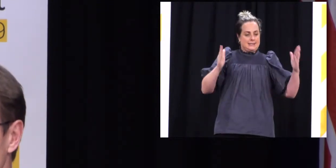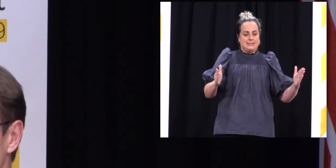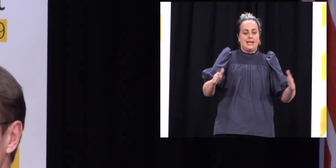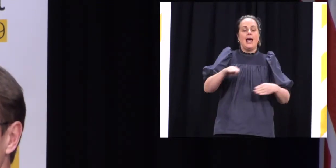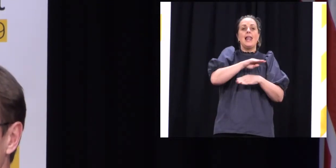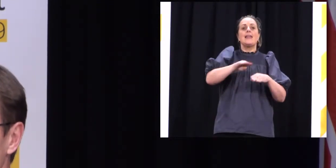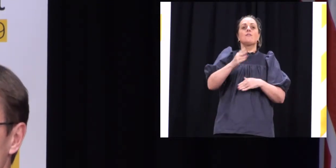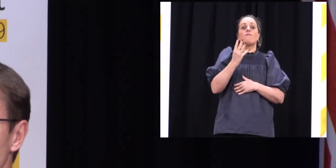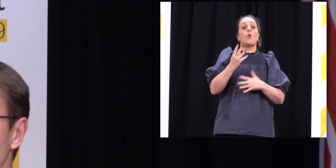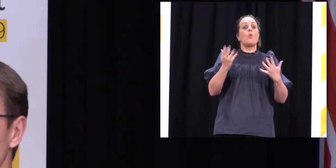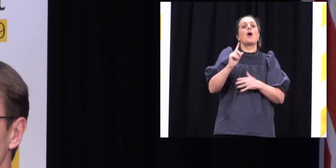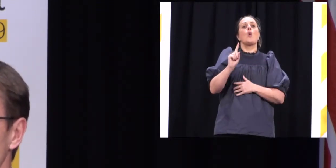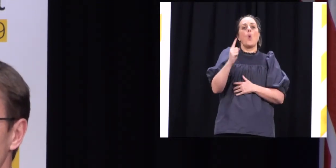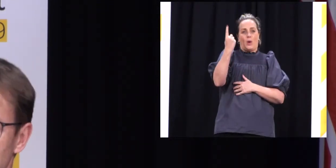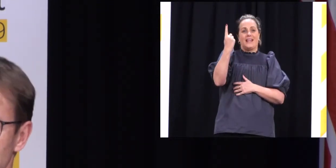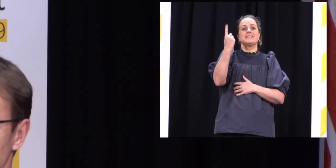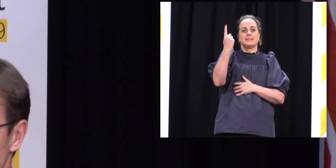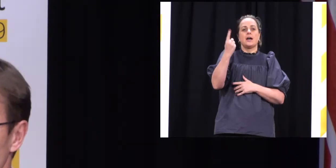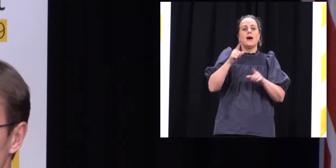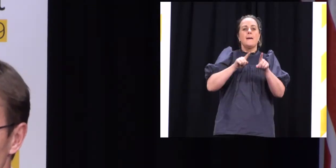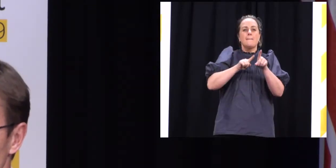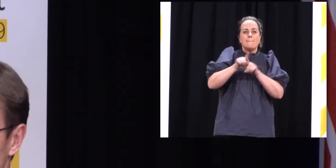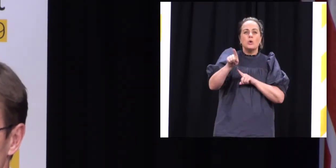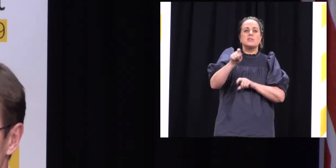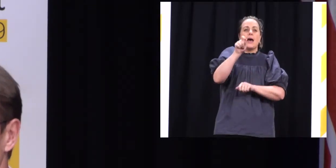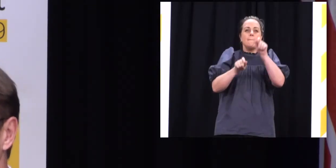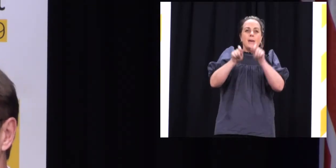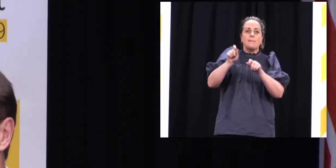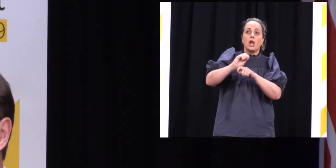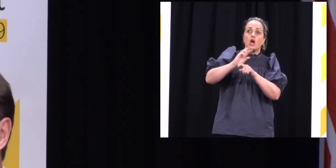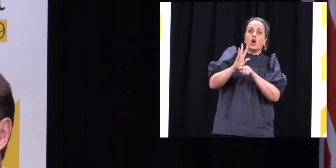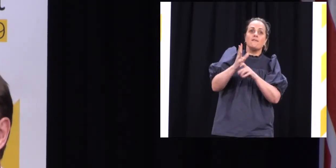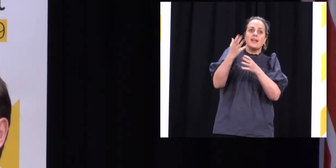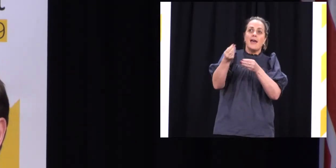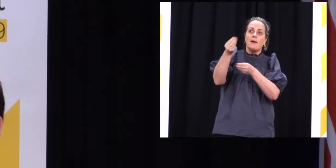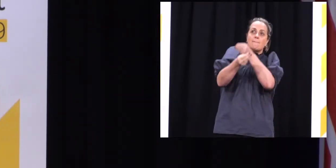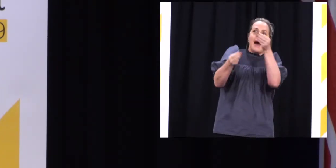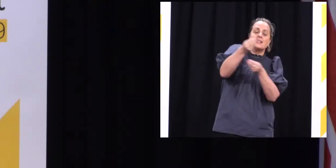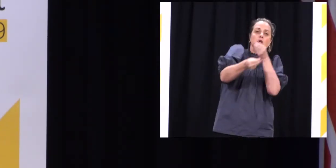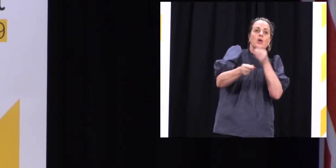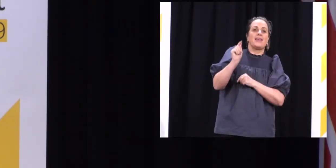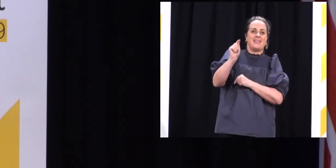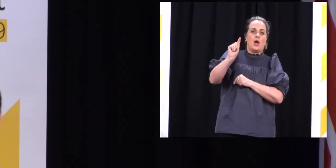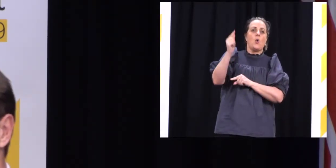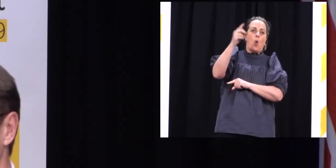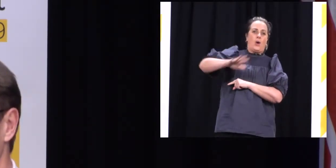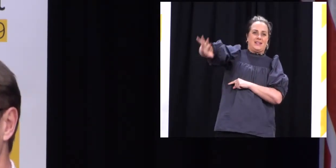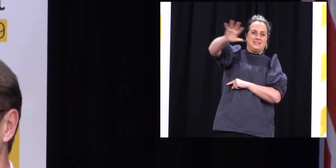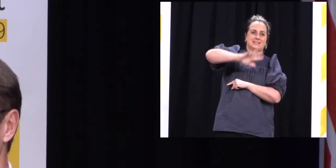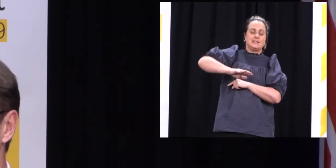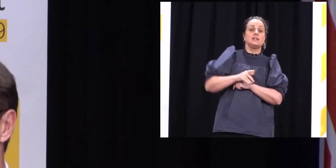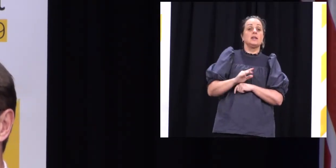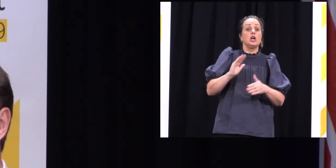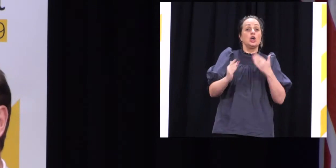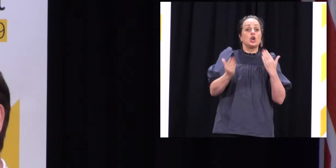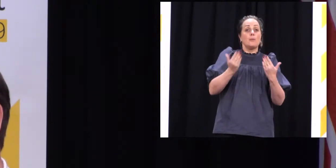Auckland, where most of the potential exposure happened before the alert level change came in. If we think about, compare that with the rest of the country, and